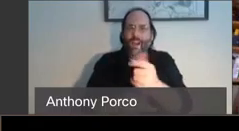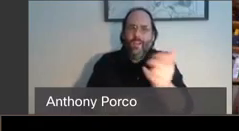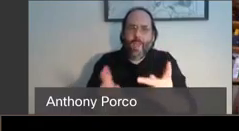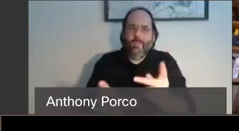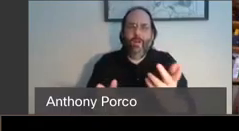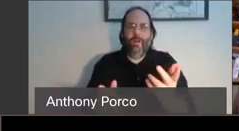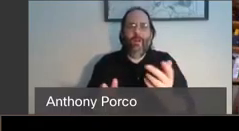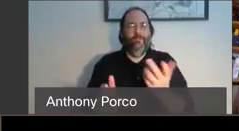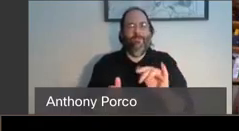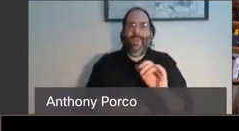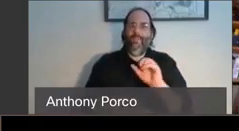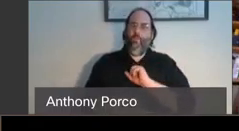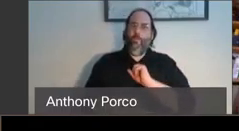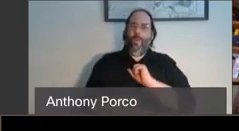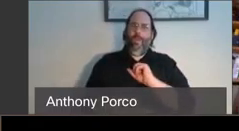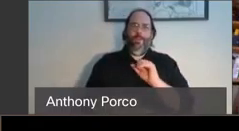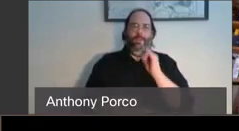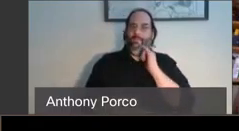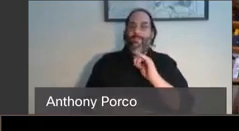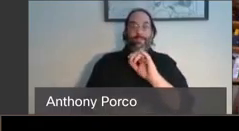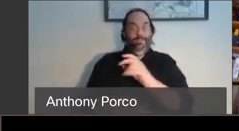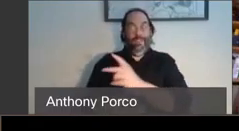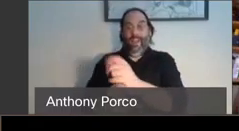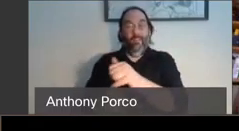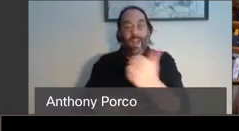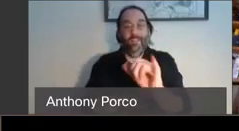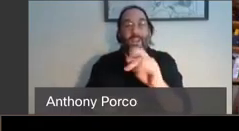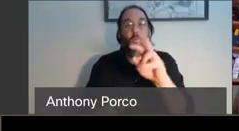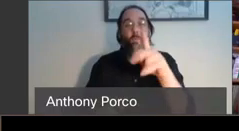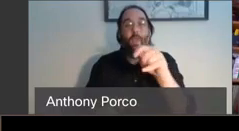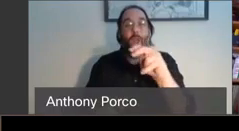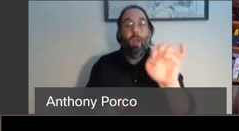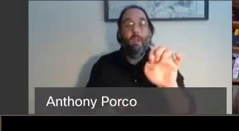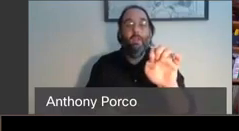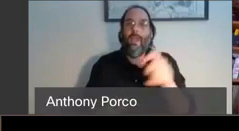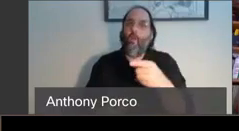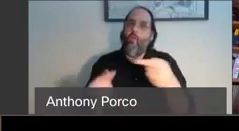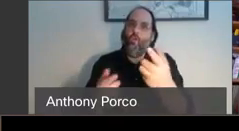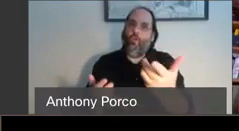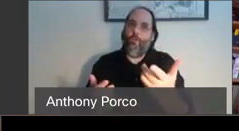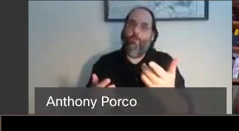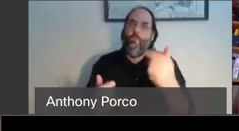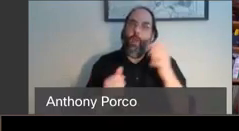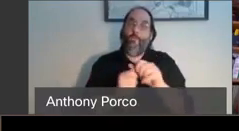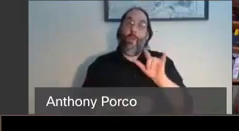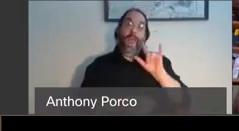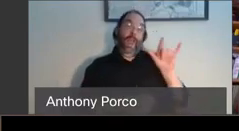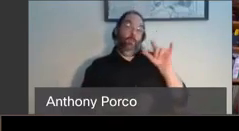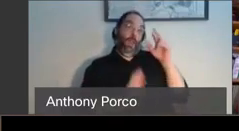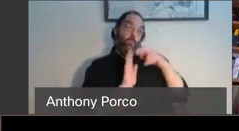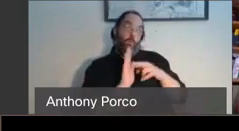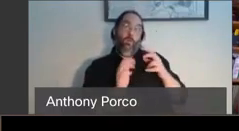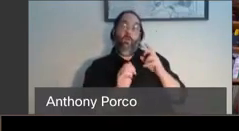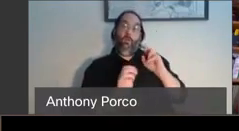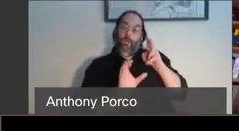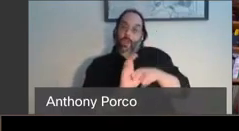you do that, you can burn yourself out quickly. Follow the airplane rule. If you get on a flight, the first thing they're